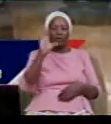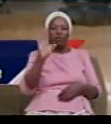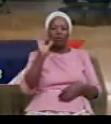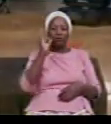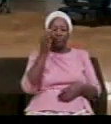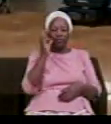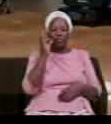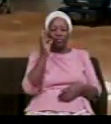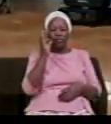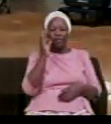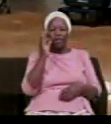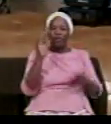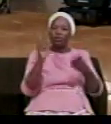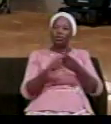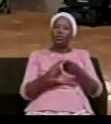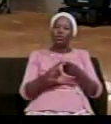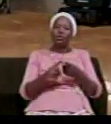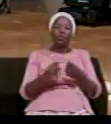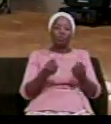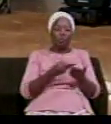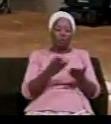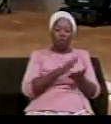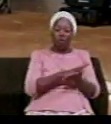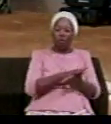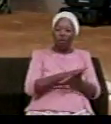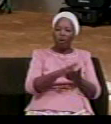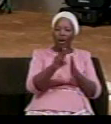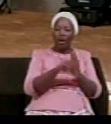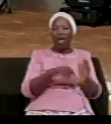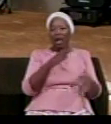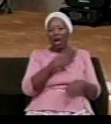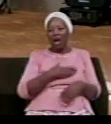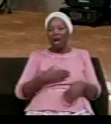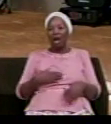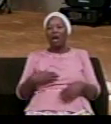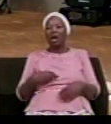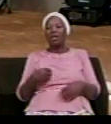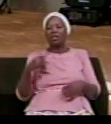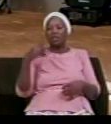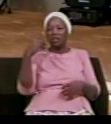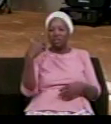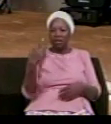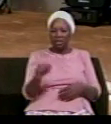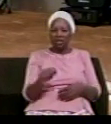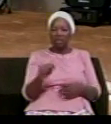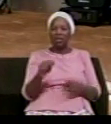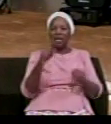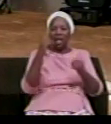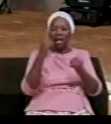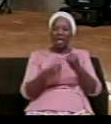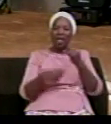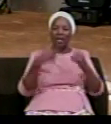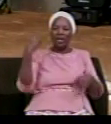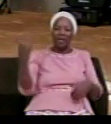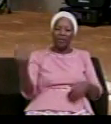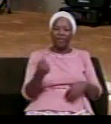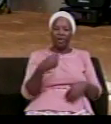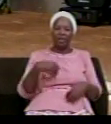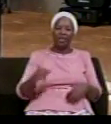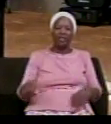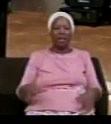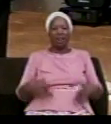your fruit unto holiness and the end everlasting life. In